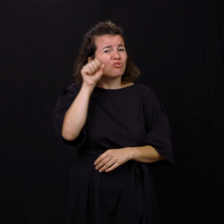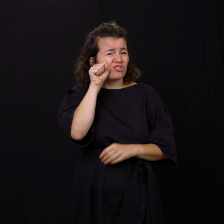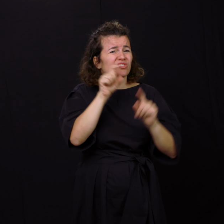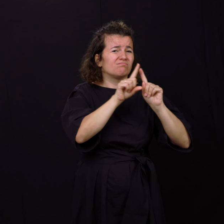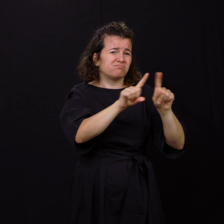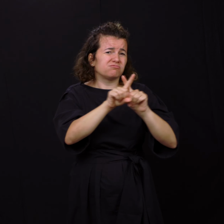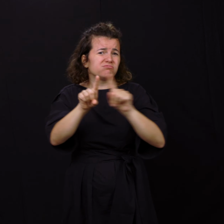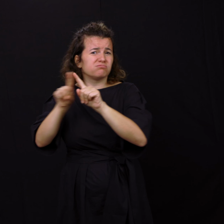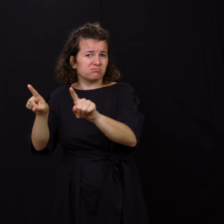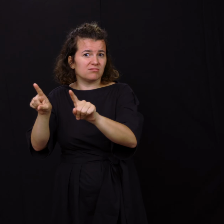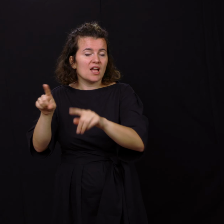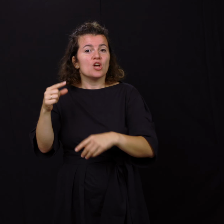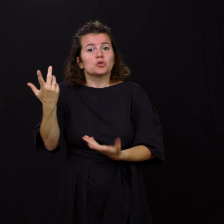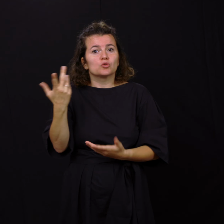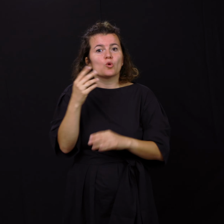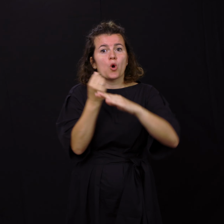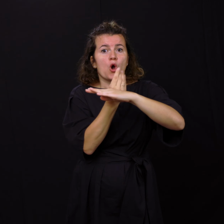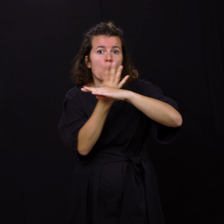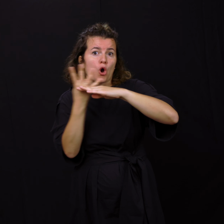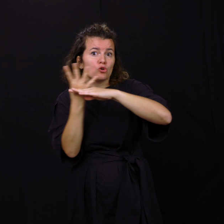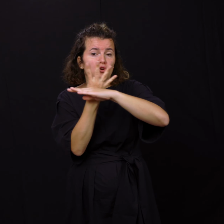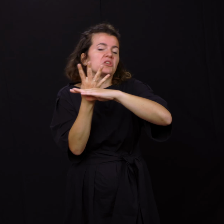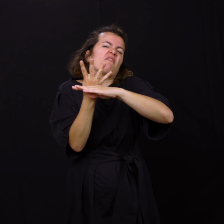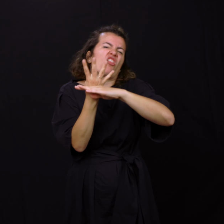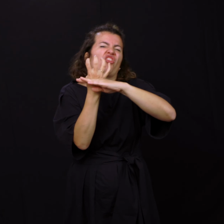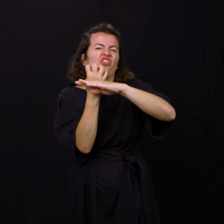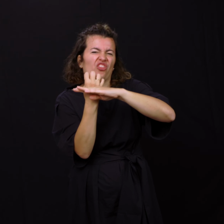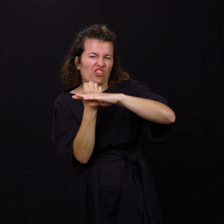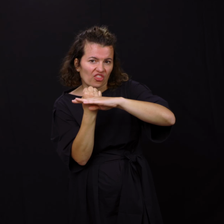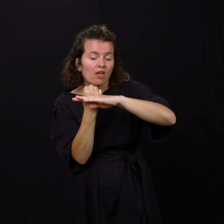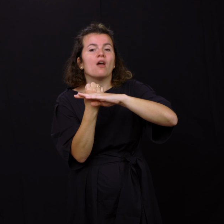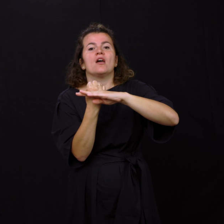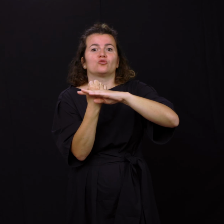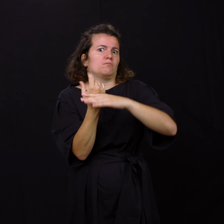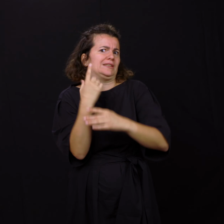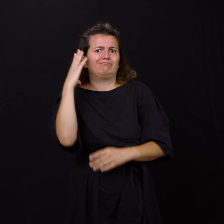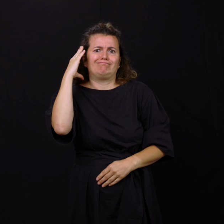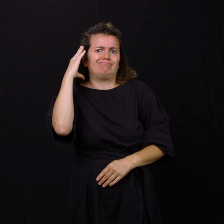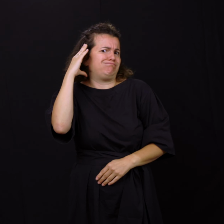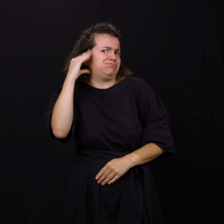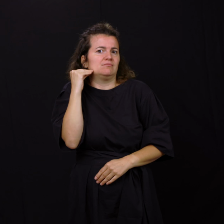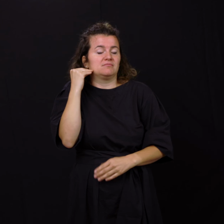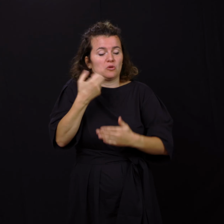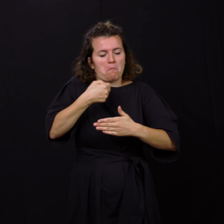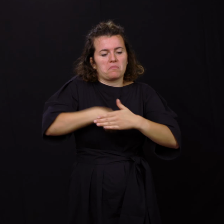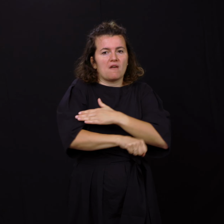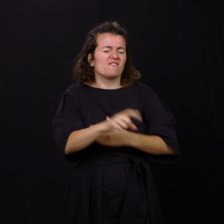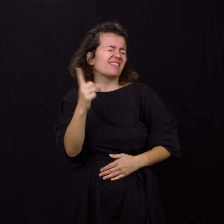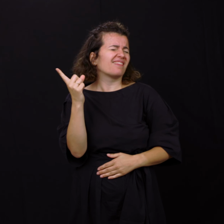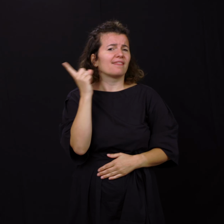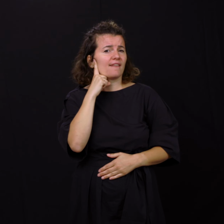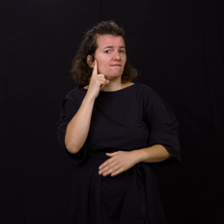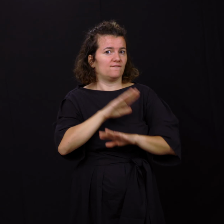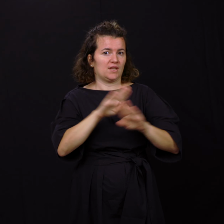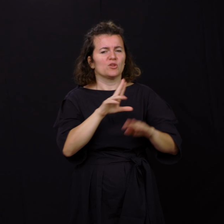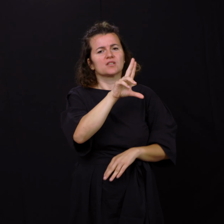It means that the hair cells are completely not functioning, so the patients are completely deaf from birth in Usher type 1, but in